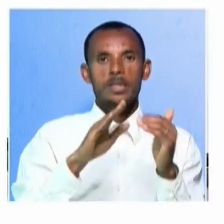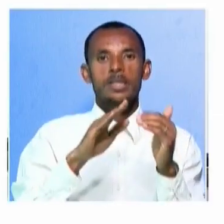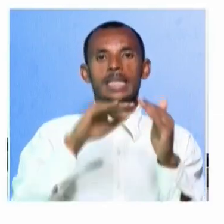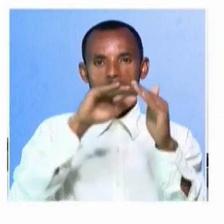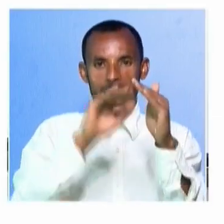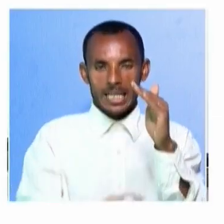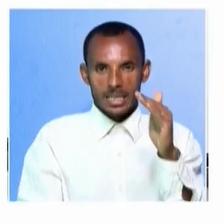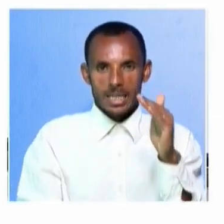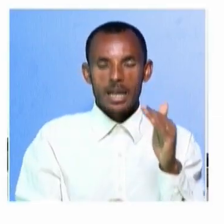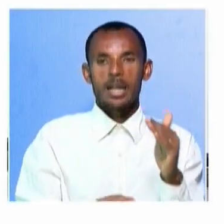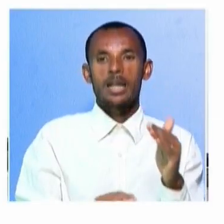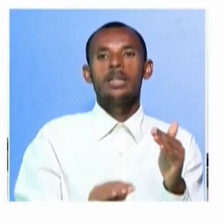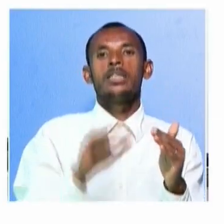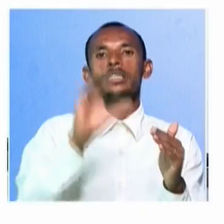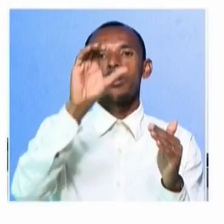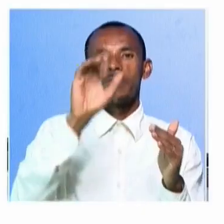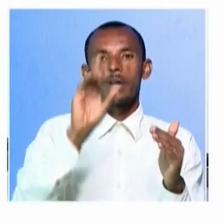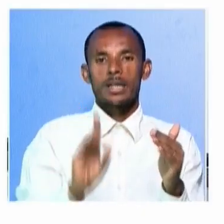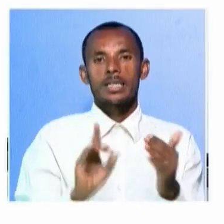this happens